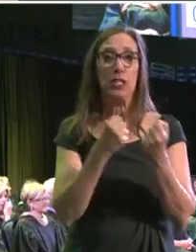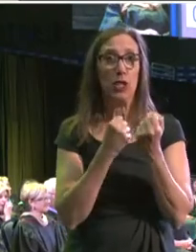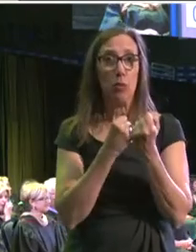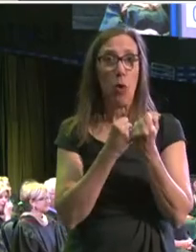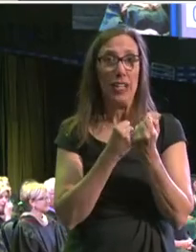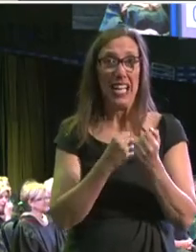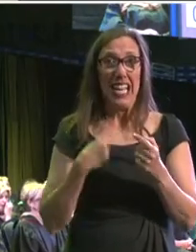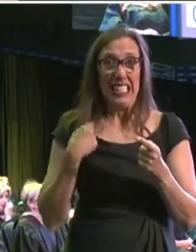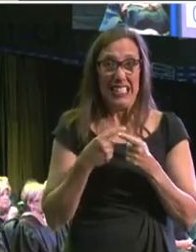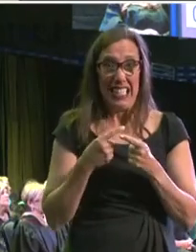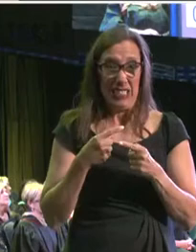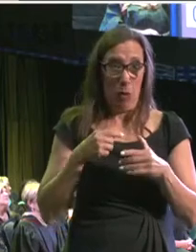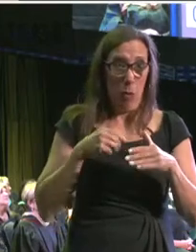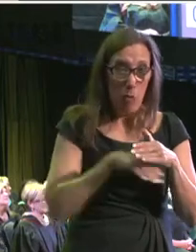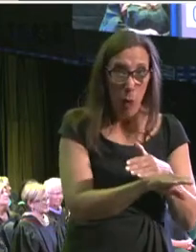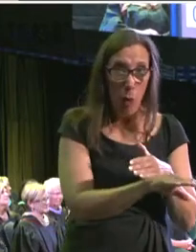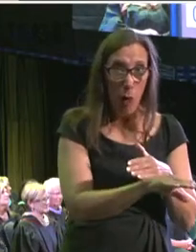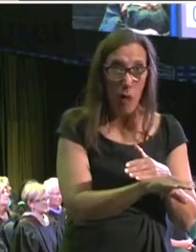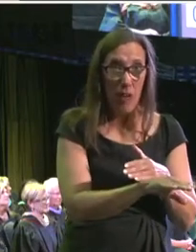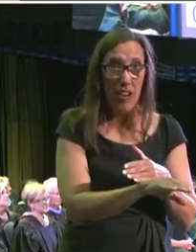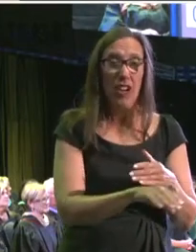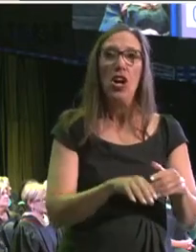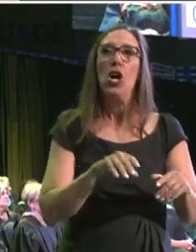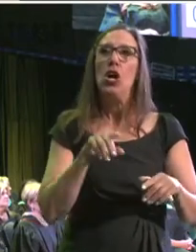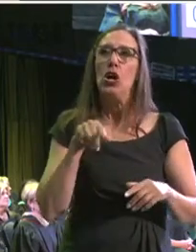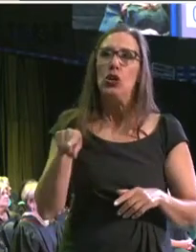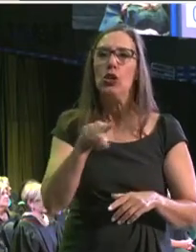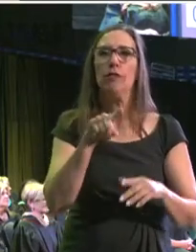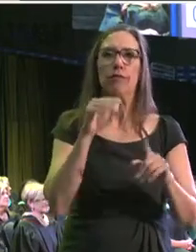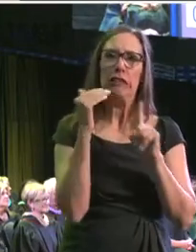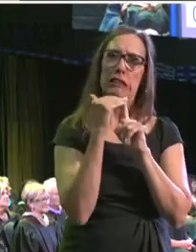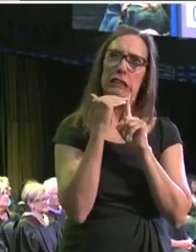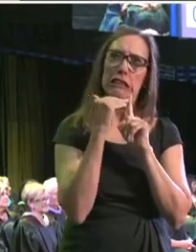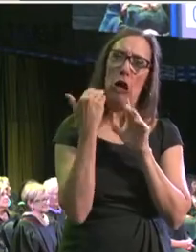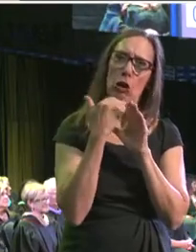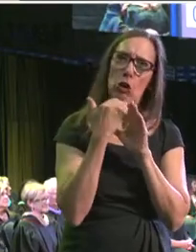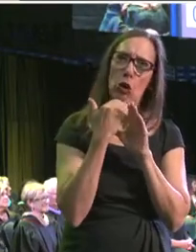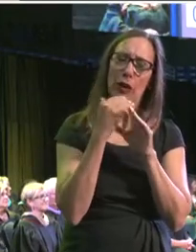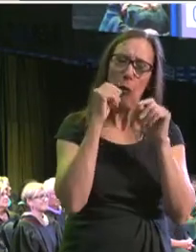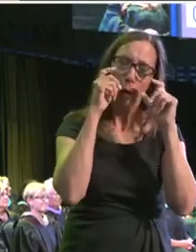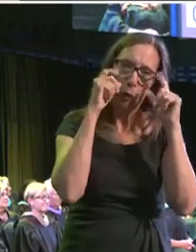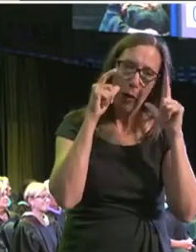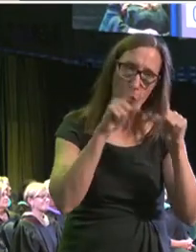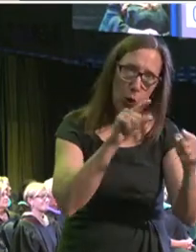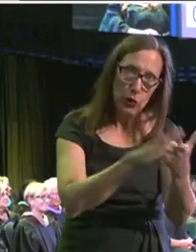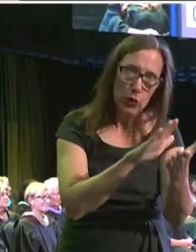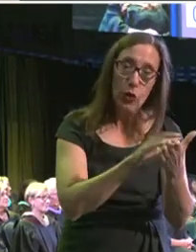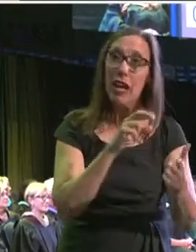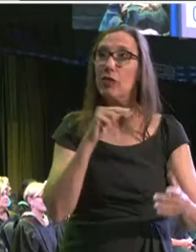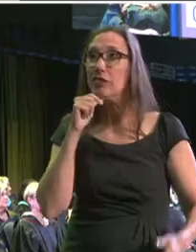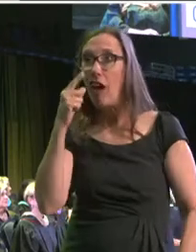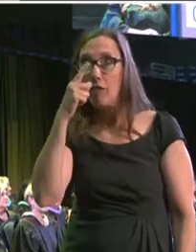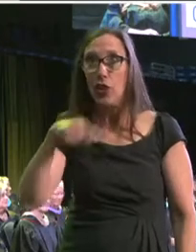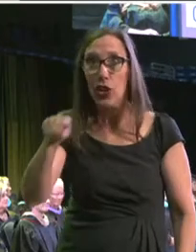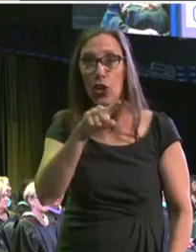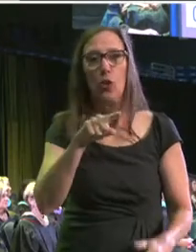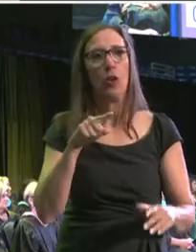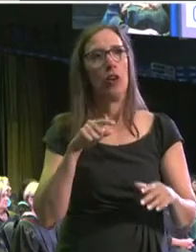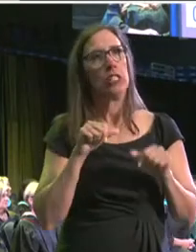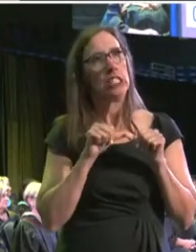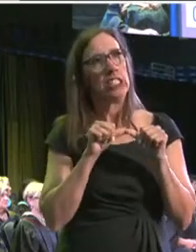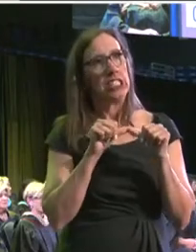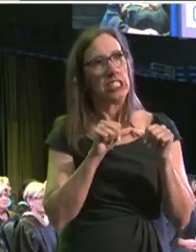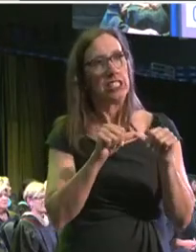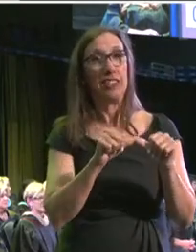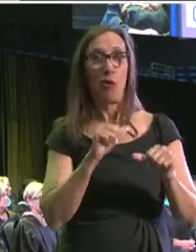not only have you been supporting us since the day we were born, you have been constantly nagging us to wake up and go to school. If it wasn't for y'all constantly doing that,